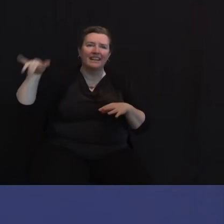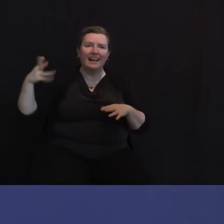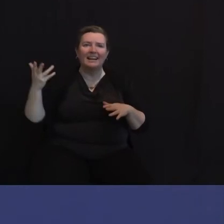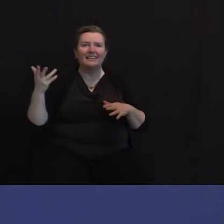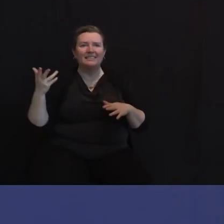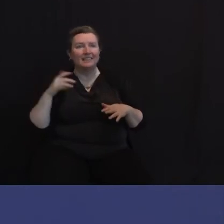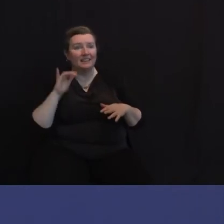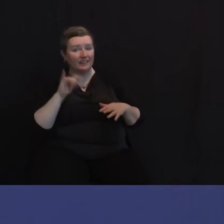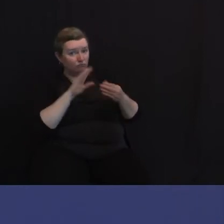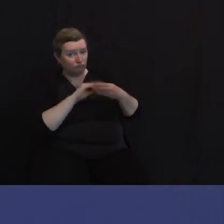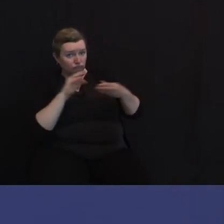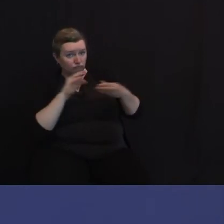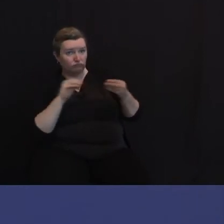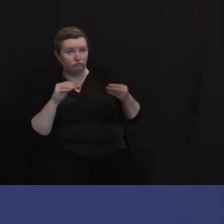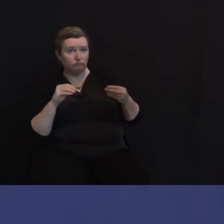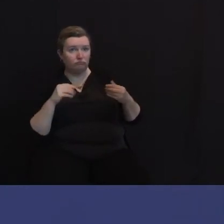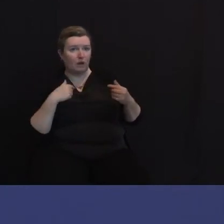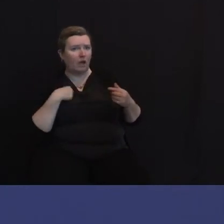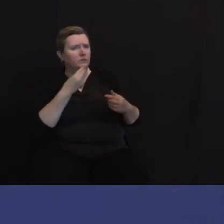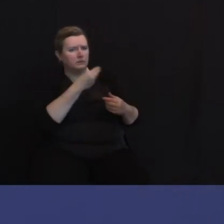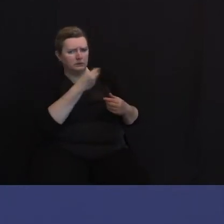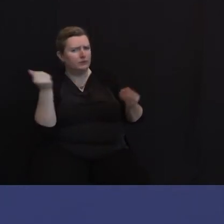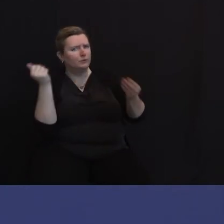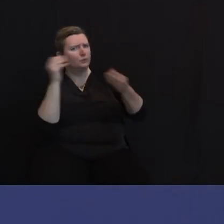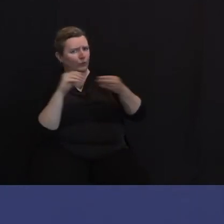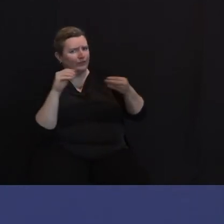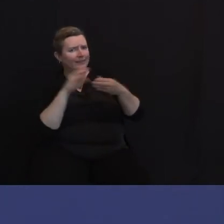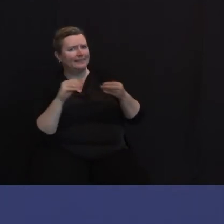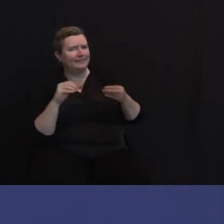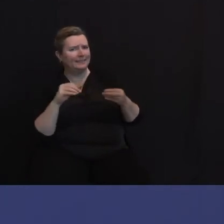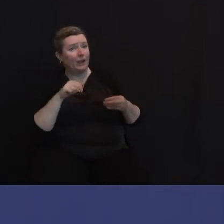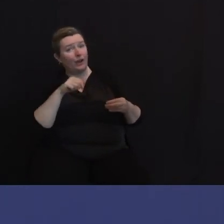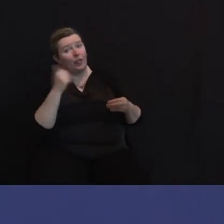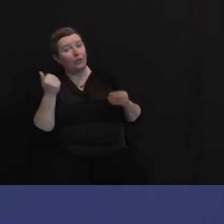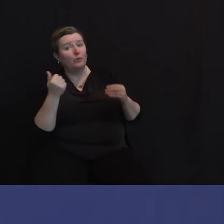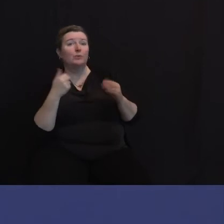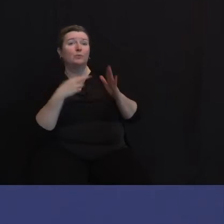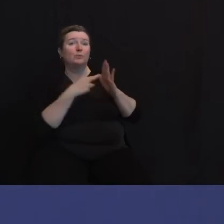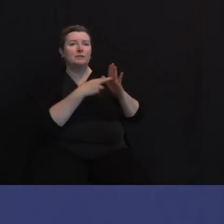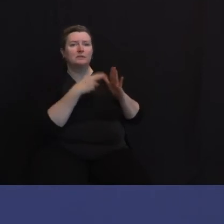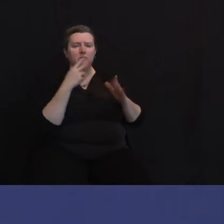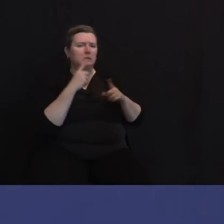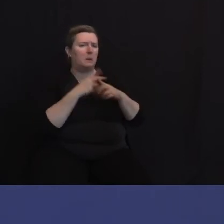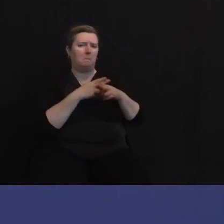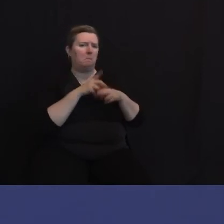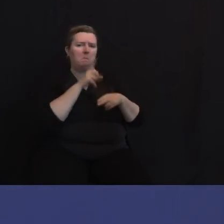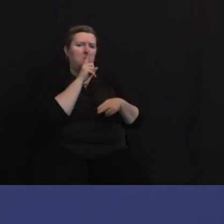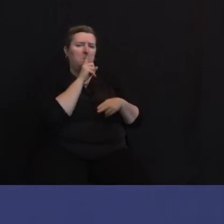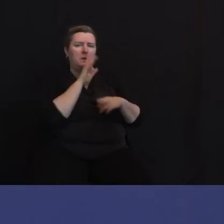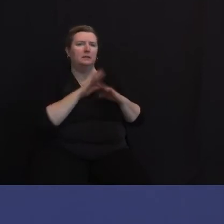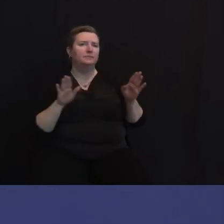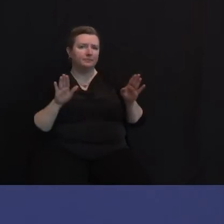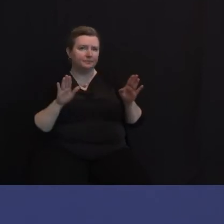and I'll leave the names of the other two representatives out because I don't have all the details, but there are at least two other representatives who